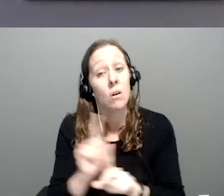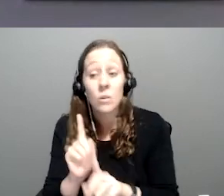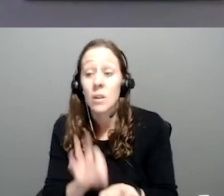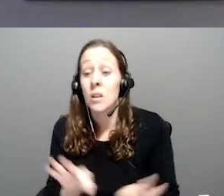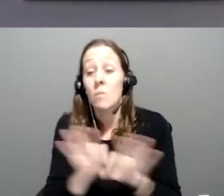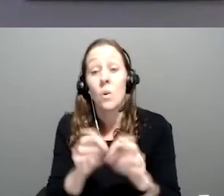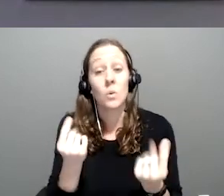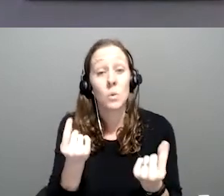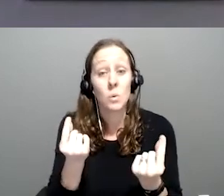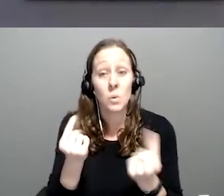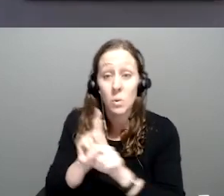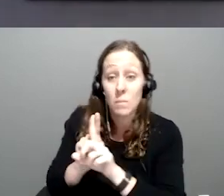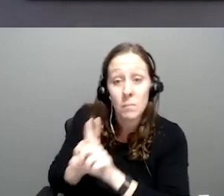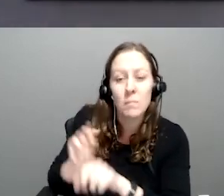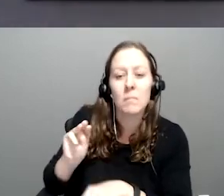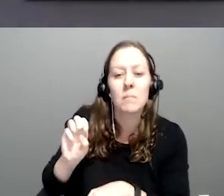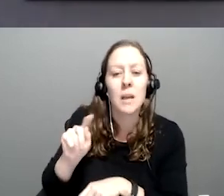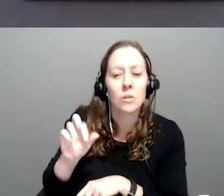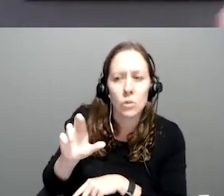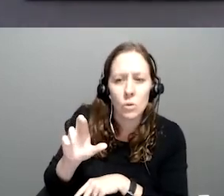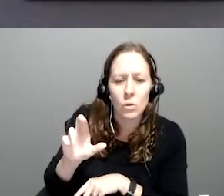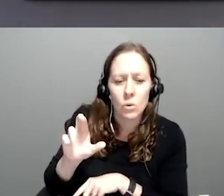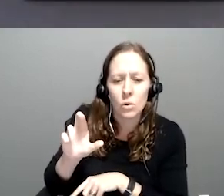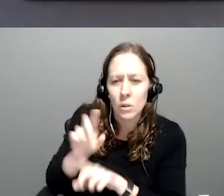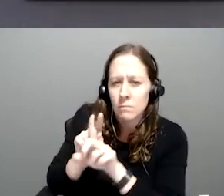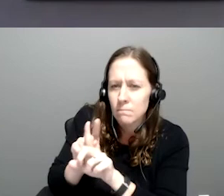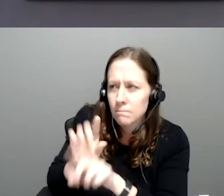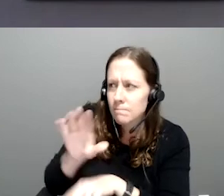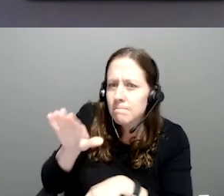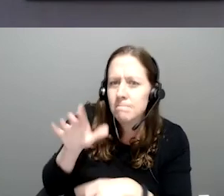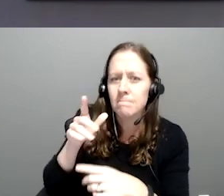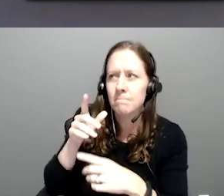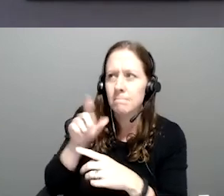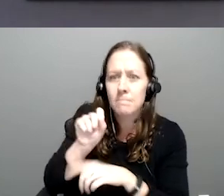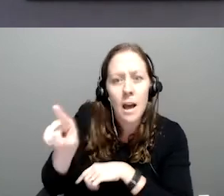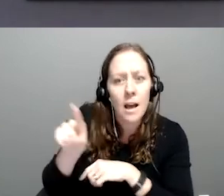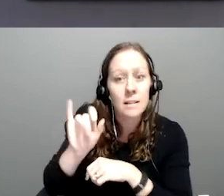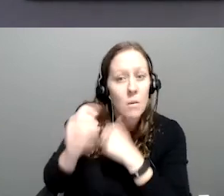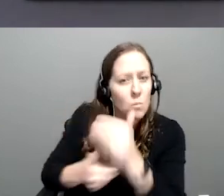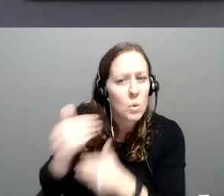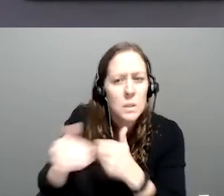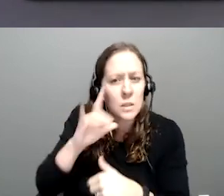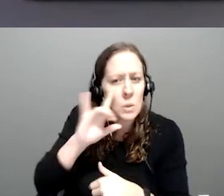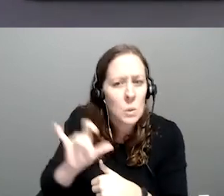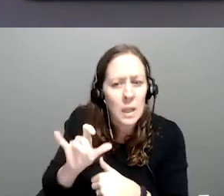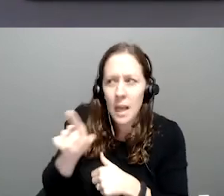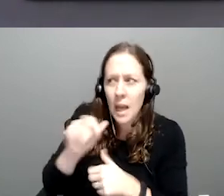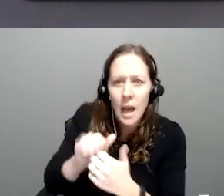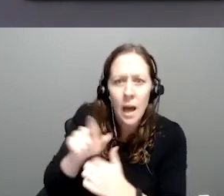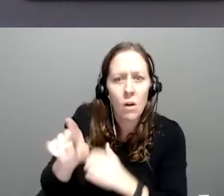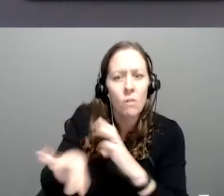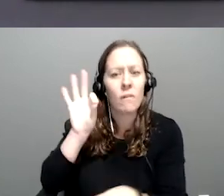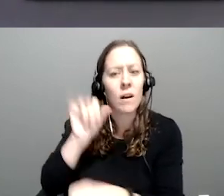and kind of talking about how they went through that process within that line of work and into getting work in their